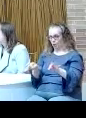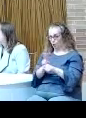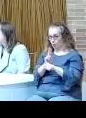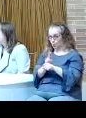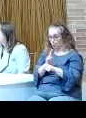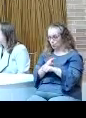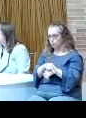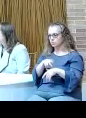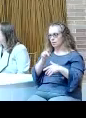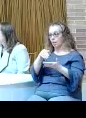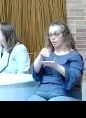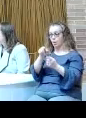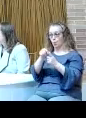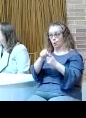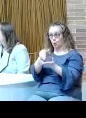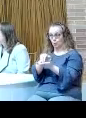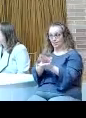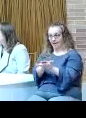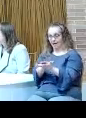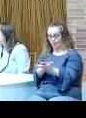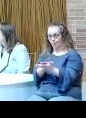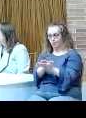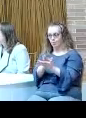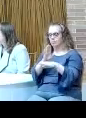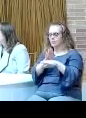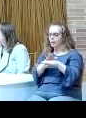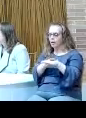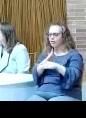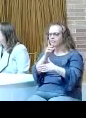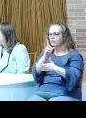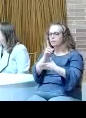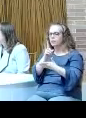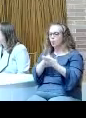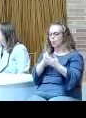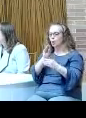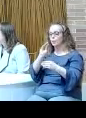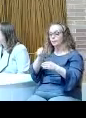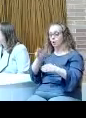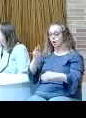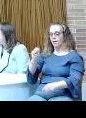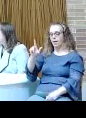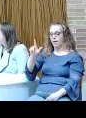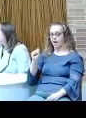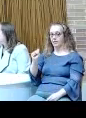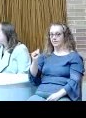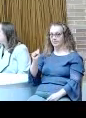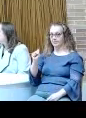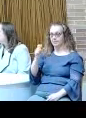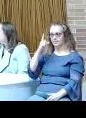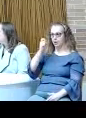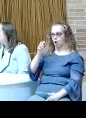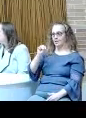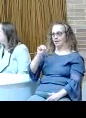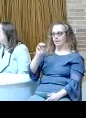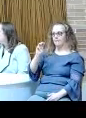the words that you write down be careful with what you put in on the MLS because that's pushed out to different